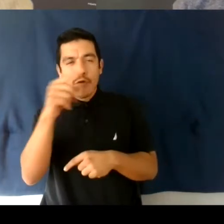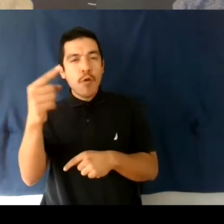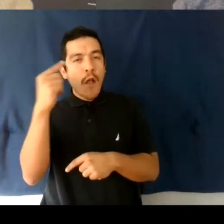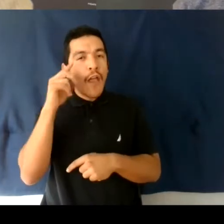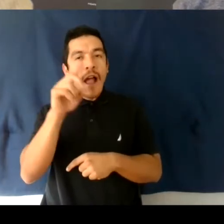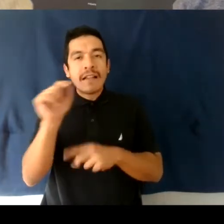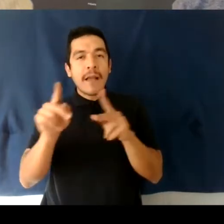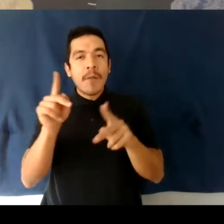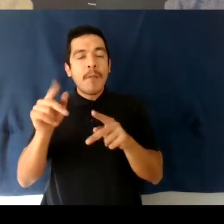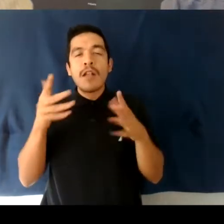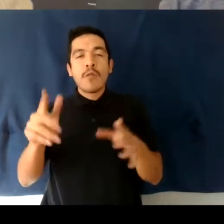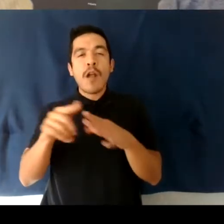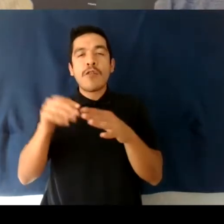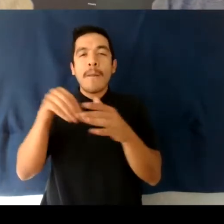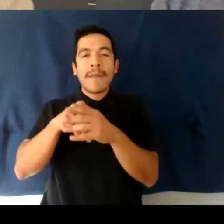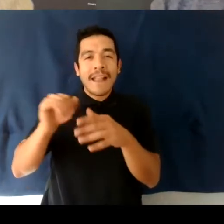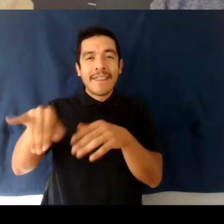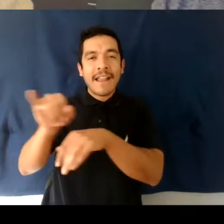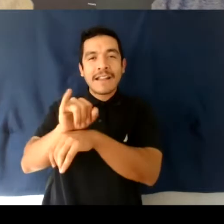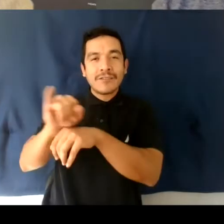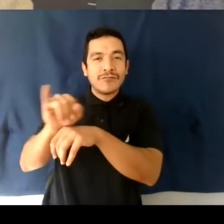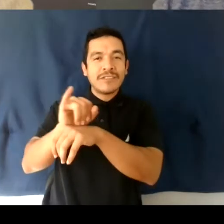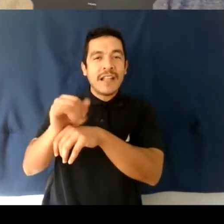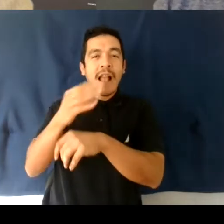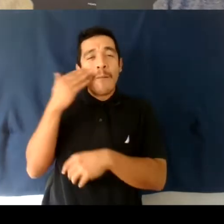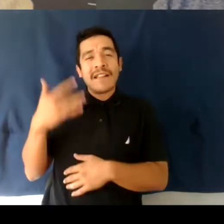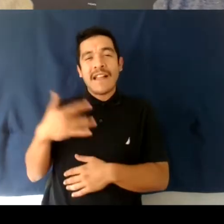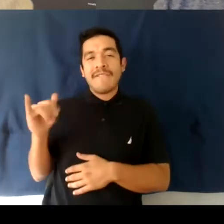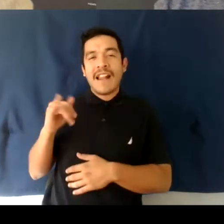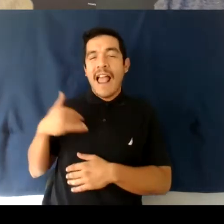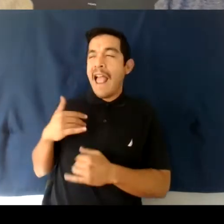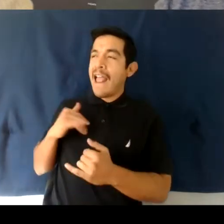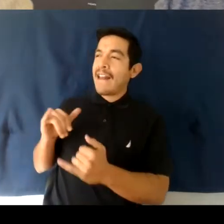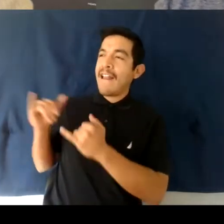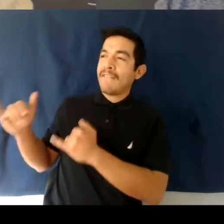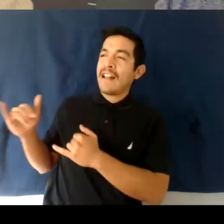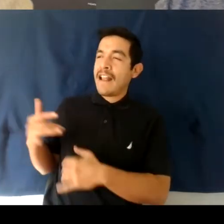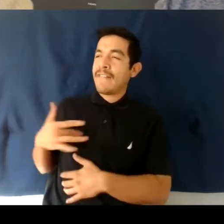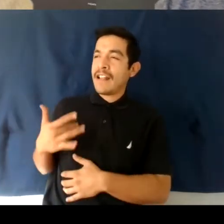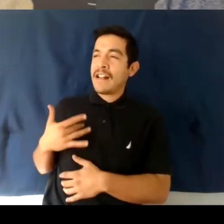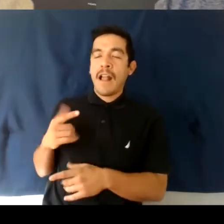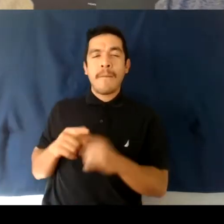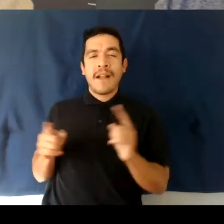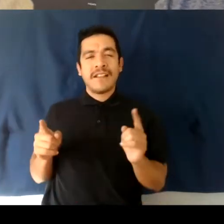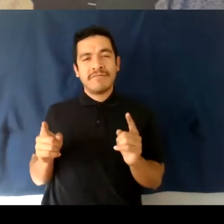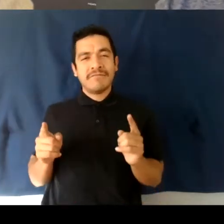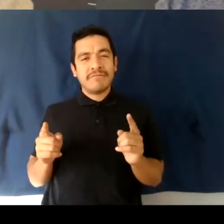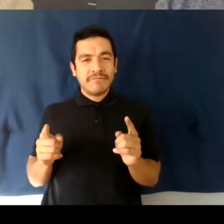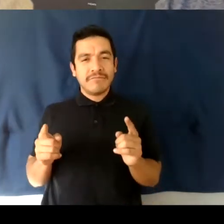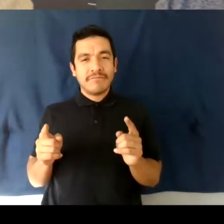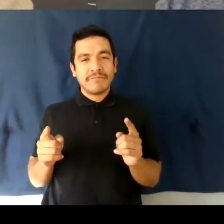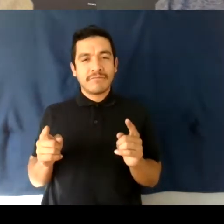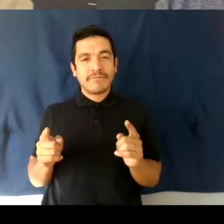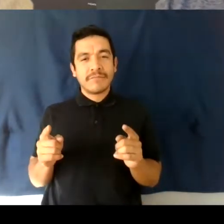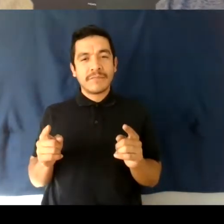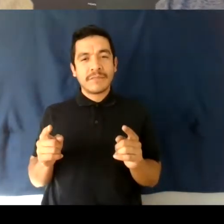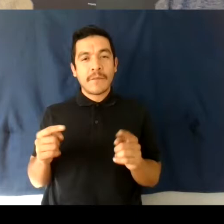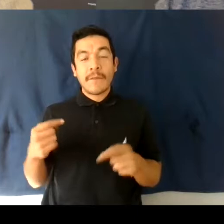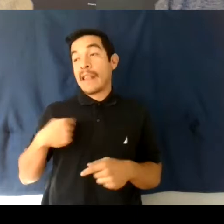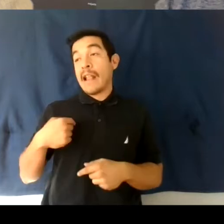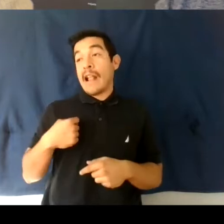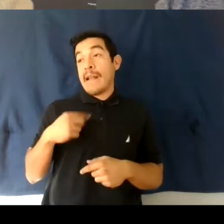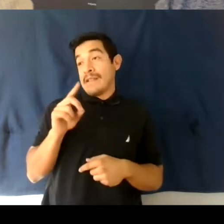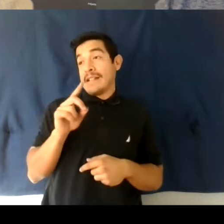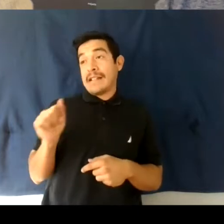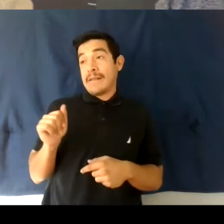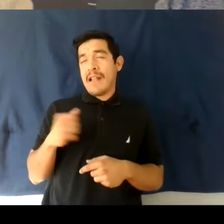people just didn't want to be in the industry. Because I feel like I had a similar thought, but it was like, oh, like I'm disabled. There